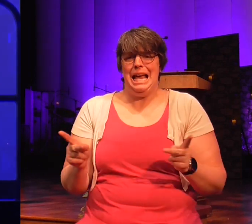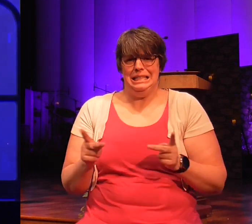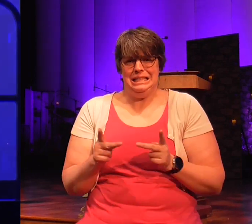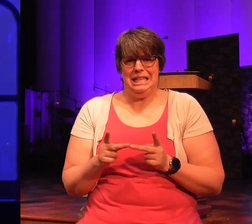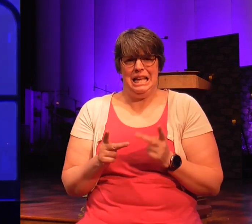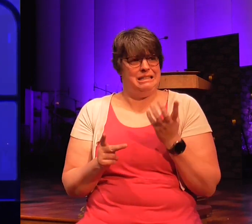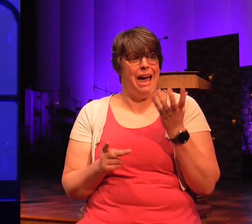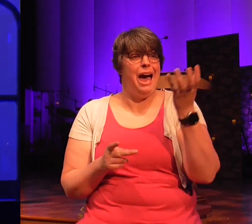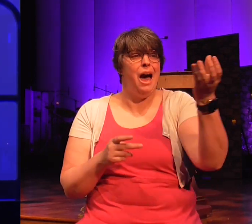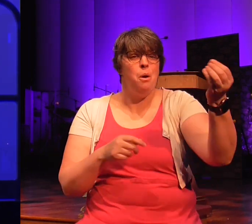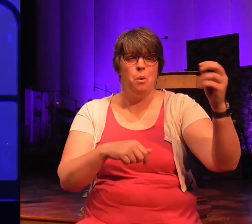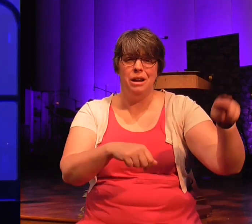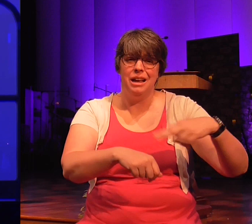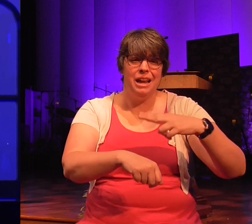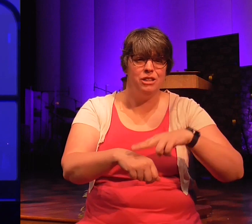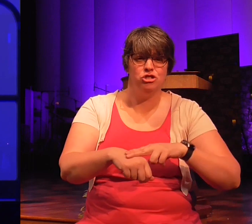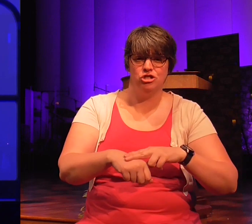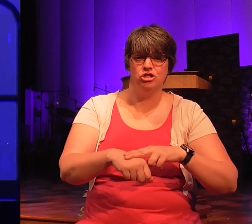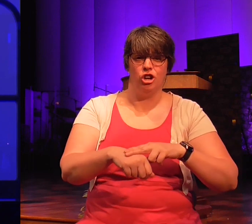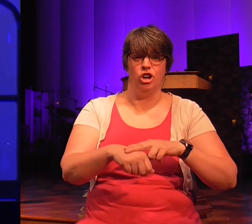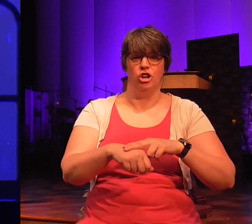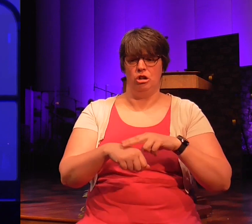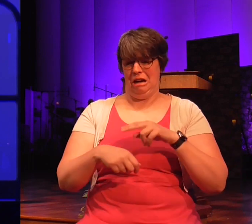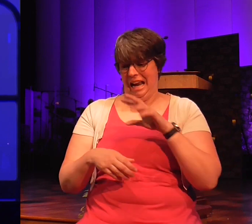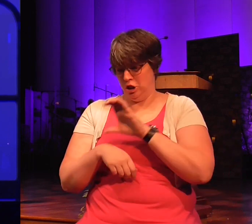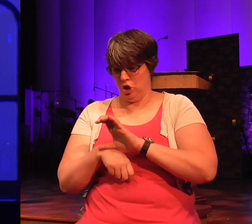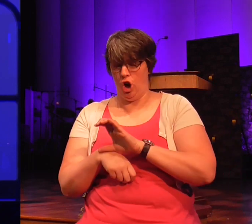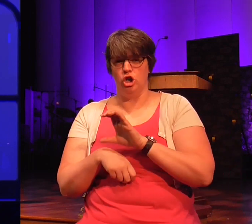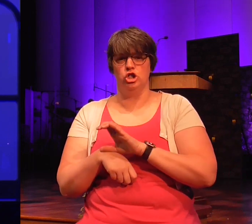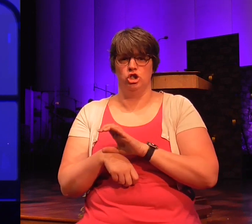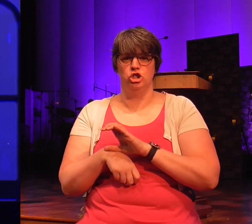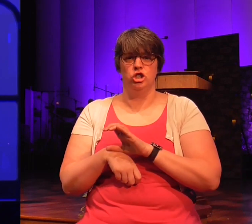out in nature, in churches.